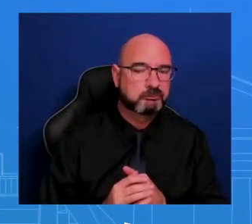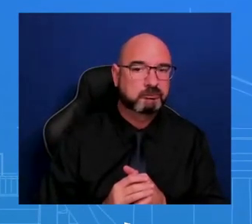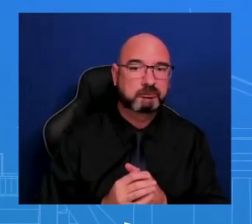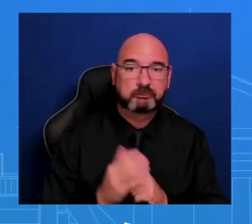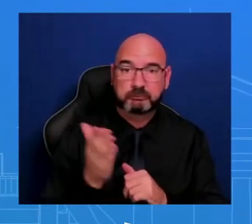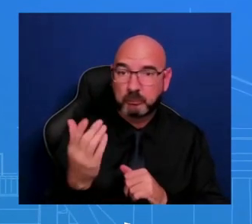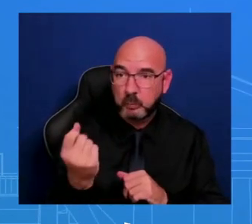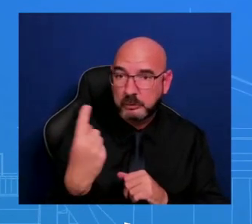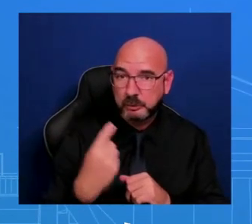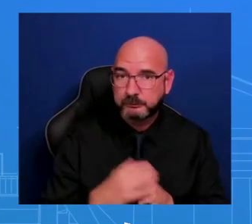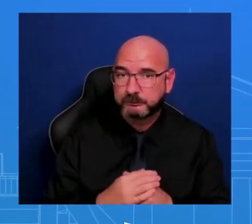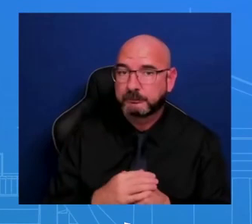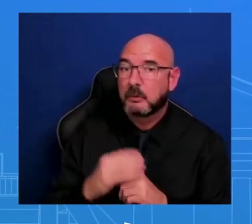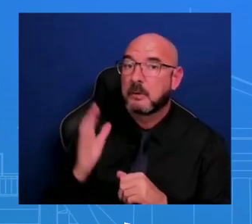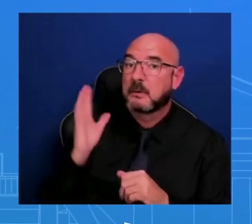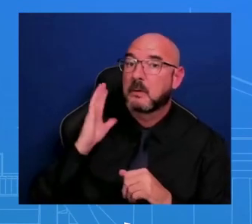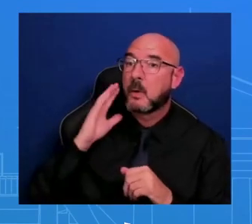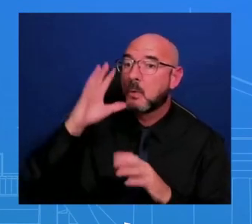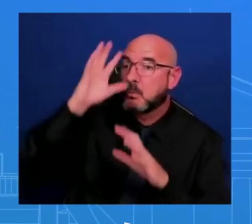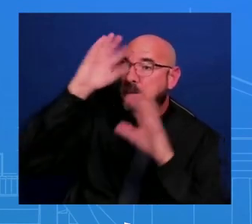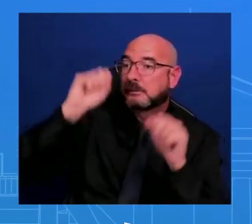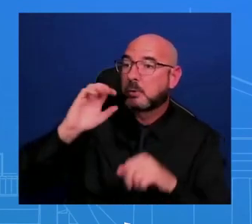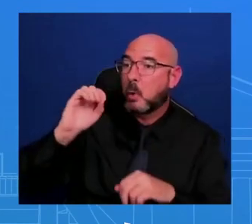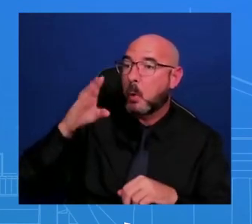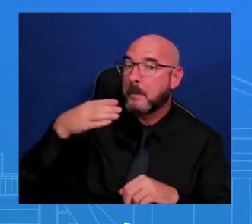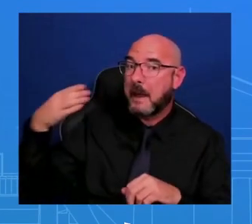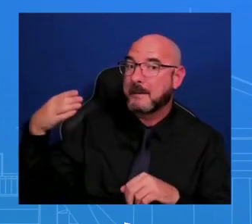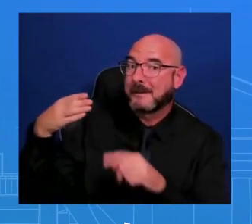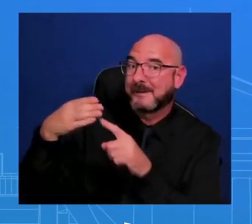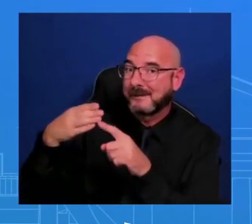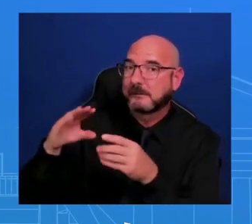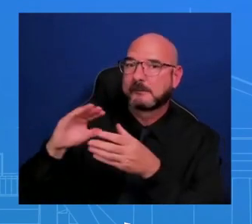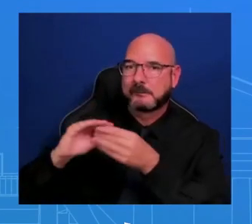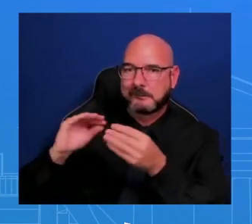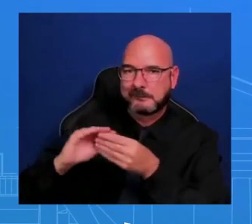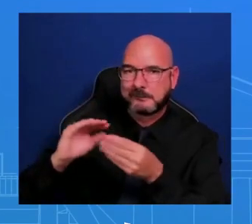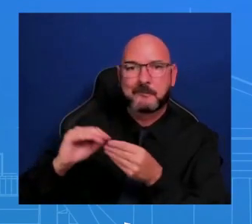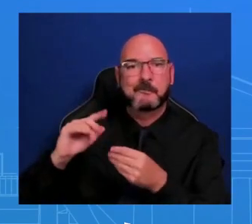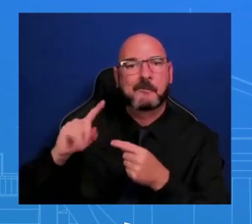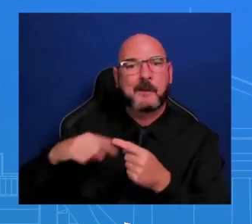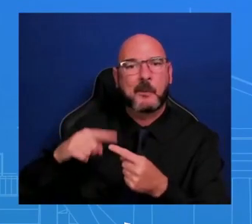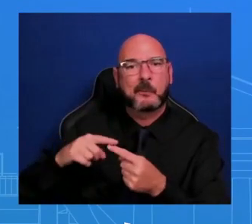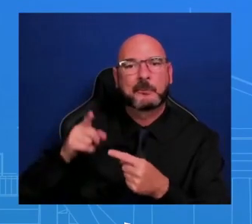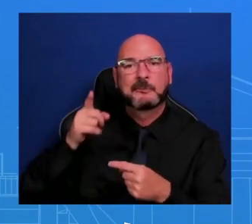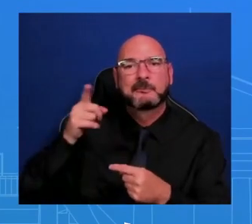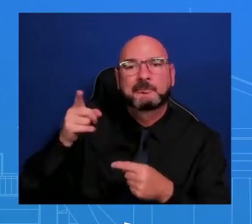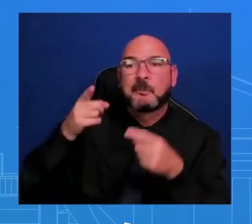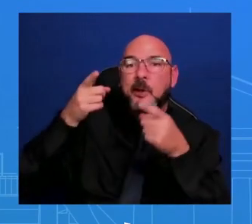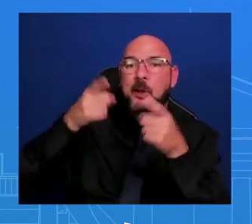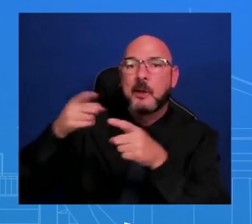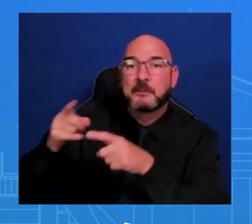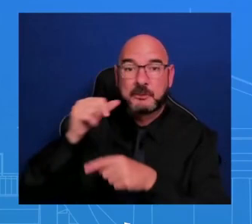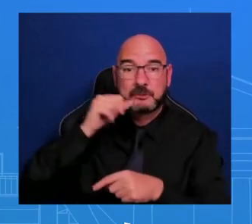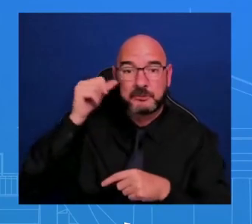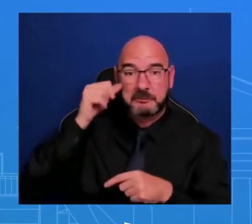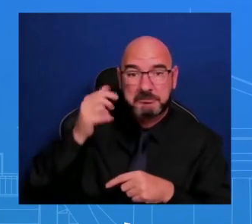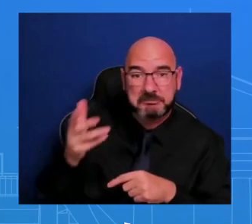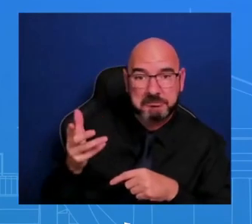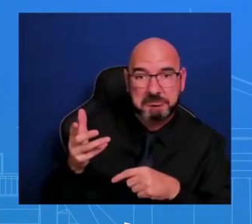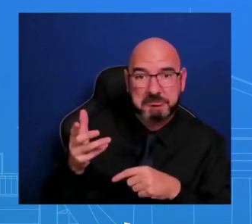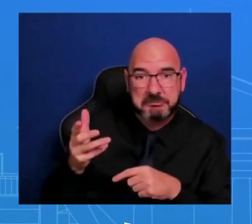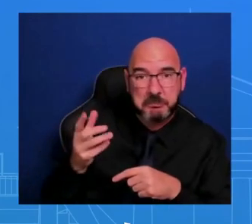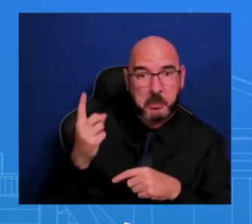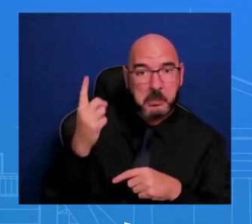the conflict yesterday. One of the things he said was that the Israelis haven't done enough to avoid